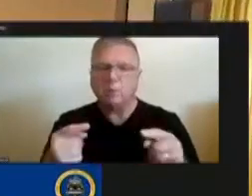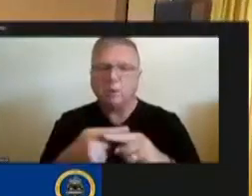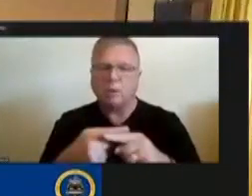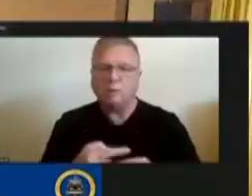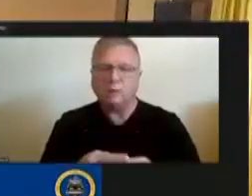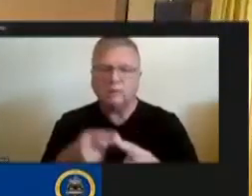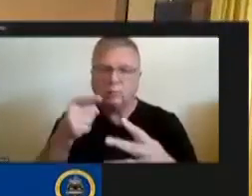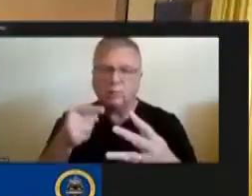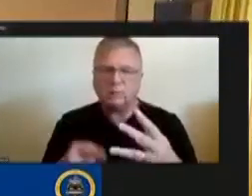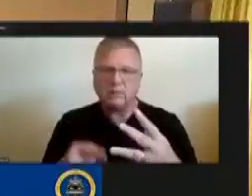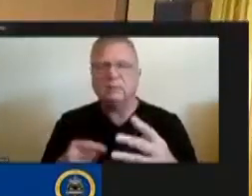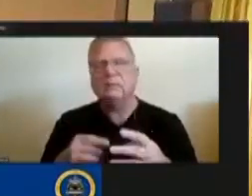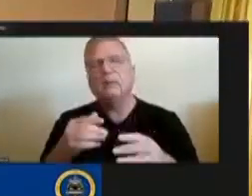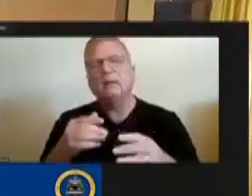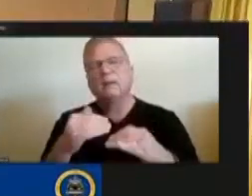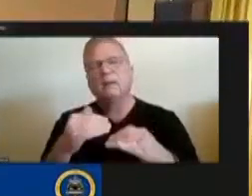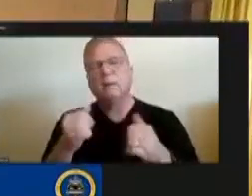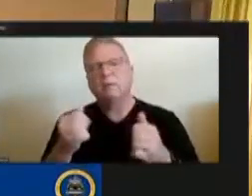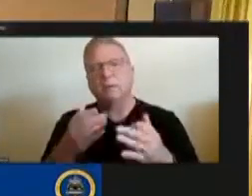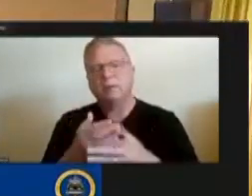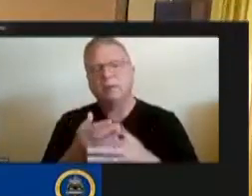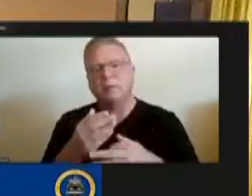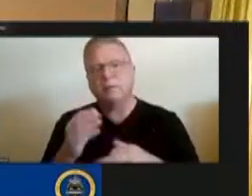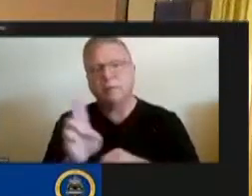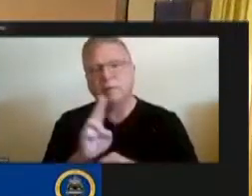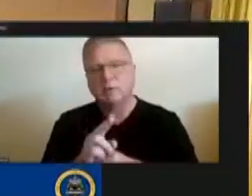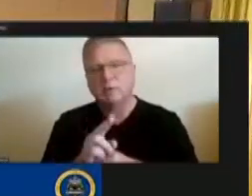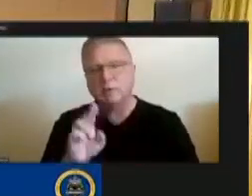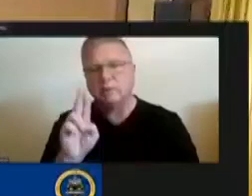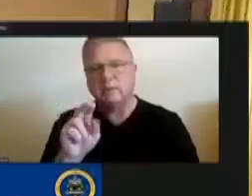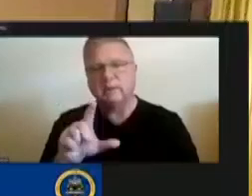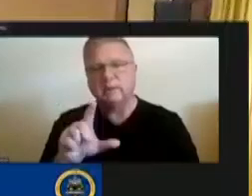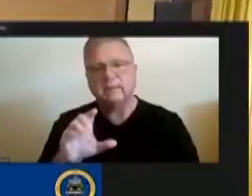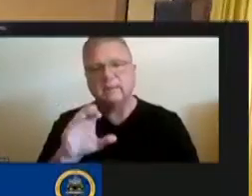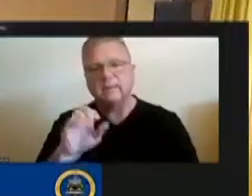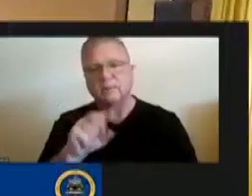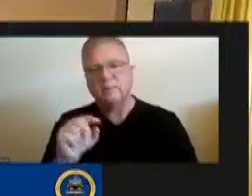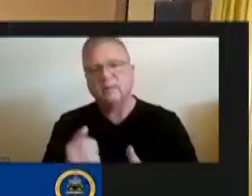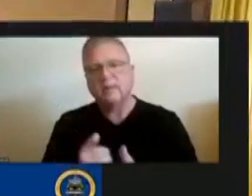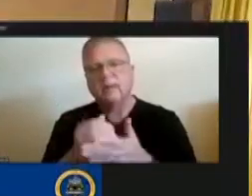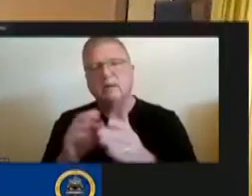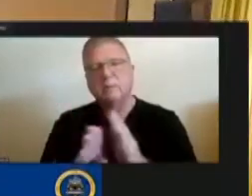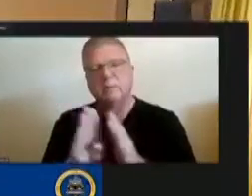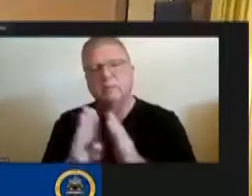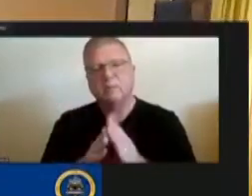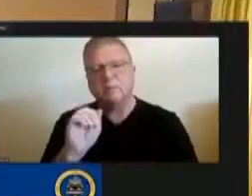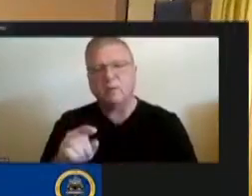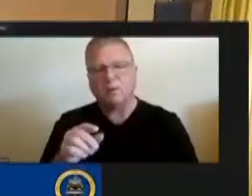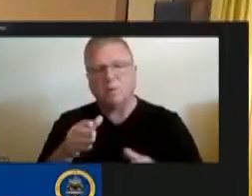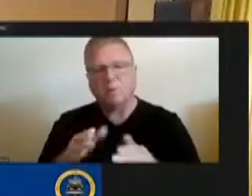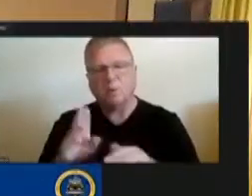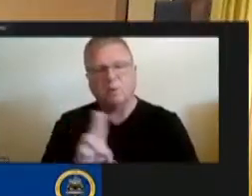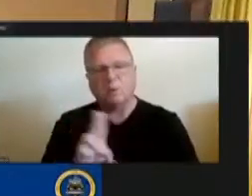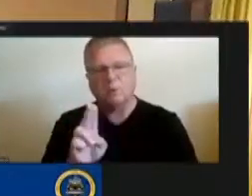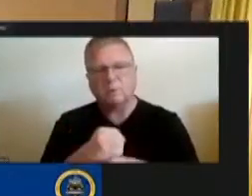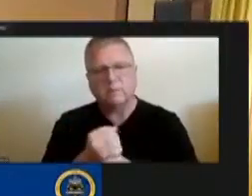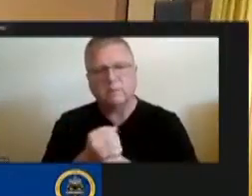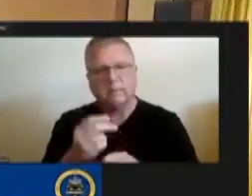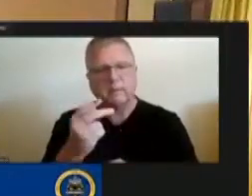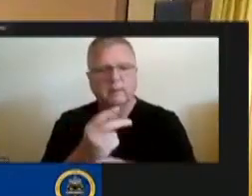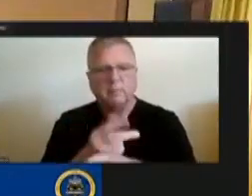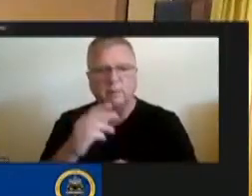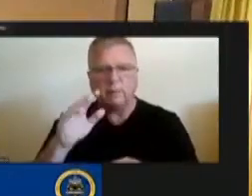drive-through uses in UNC districts will help to create development that serves the needs of all road users. Reducing the parking minimum for restaurant